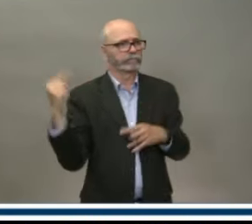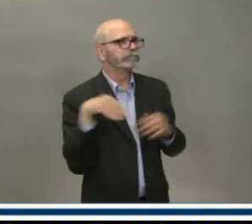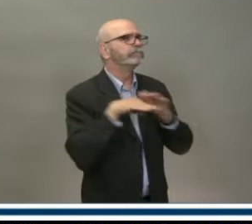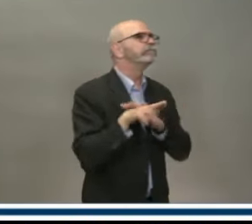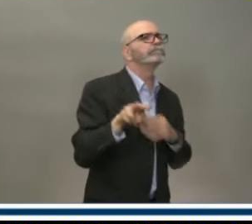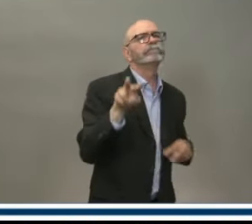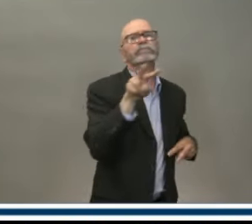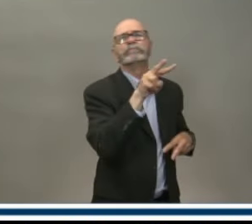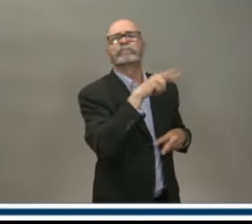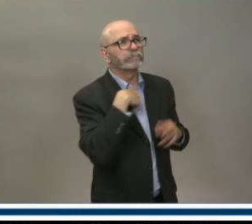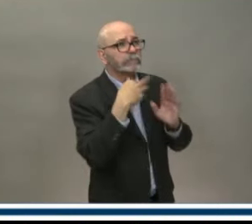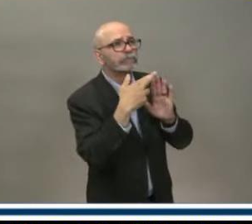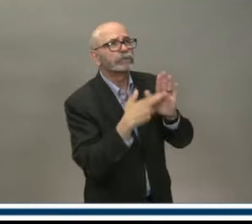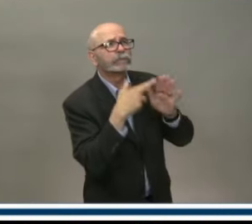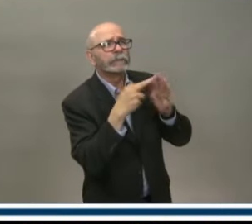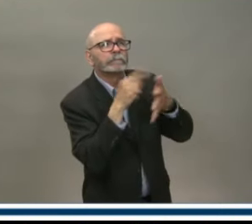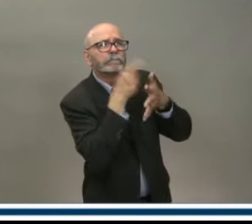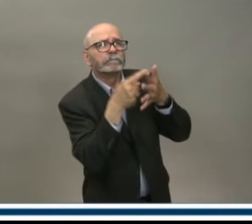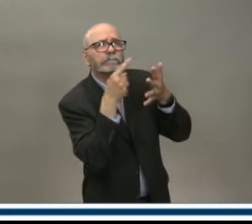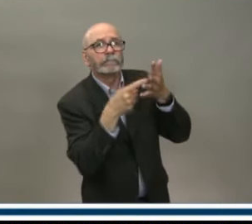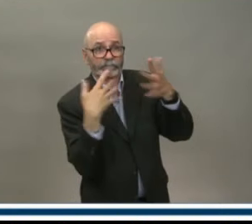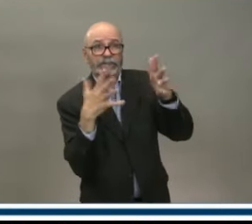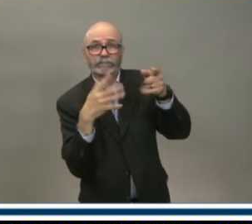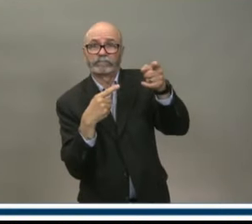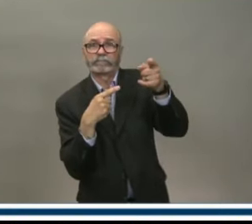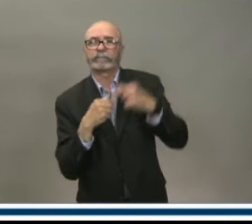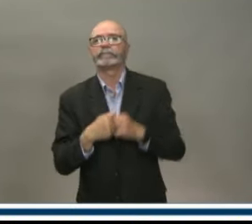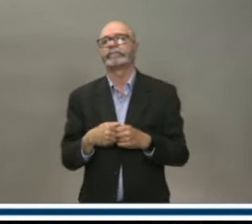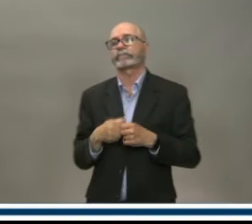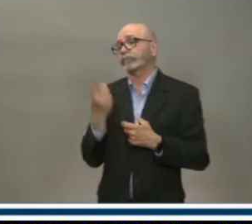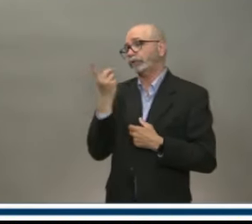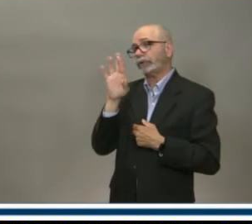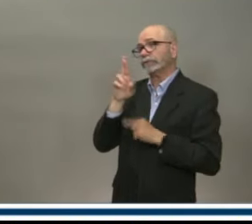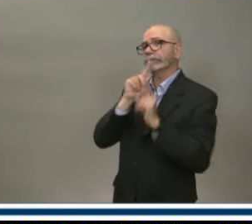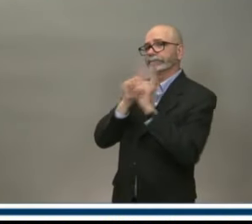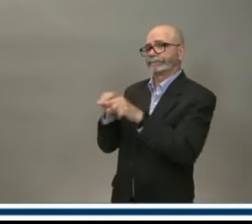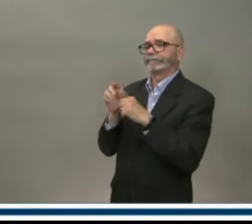followed. So we have to understand that there's three types of